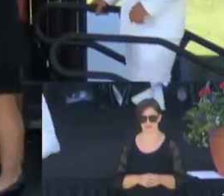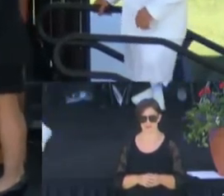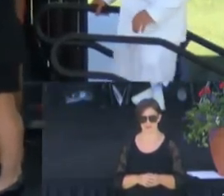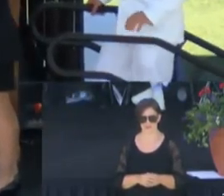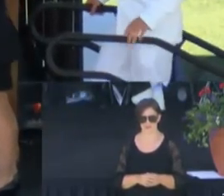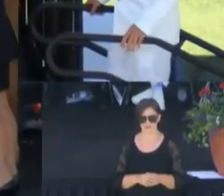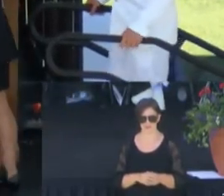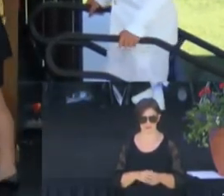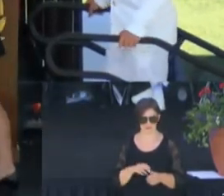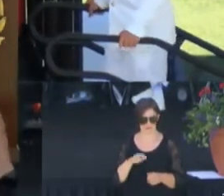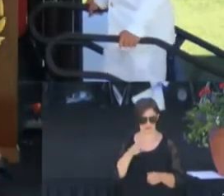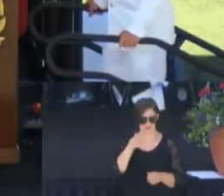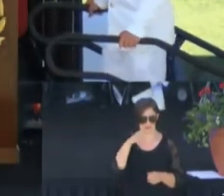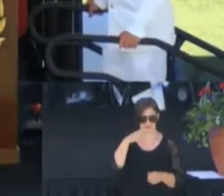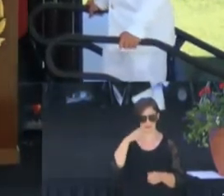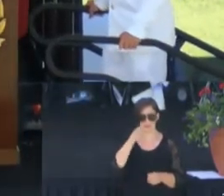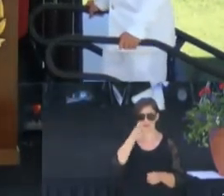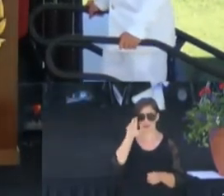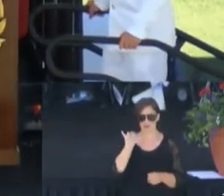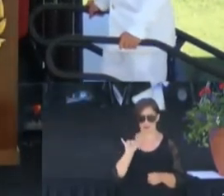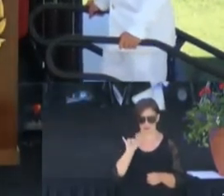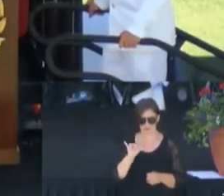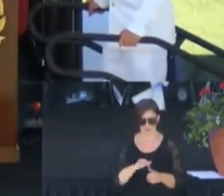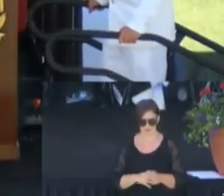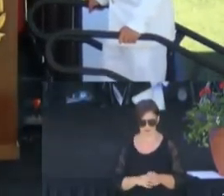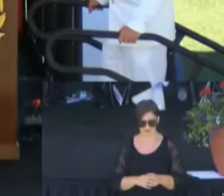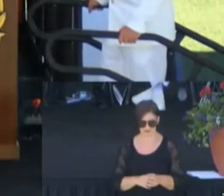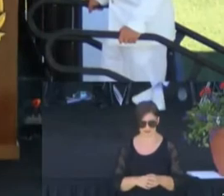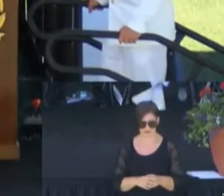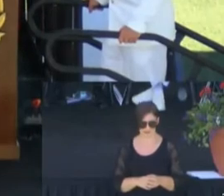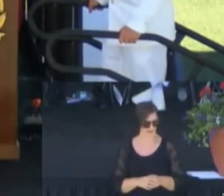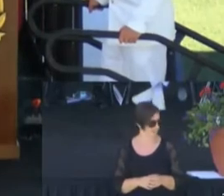Michelle Elizabeth Perry.